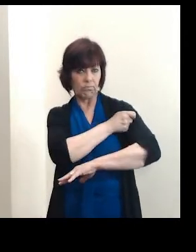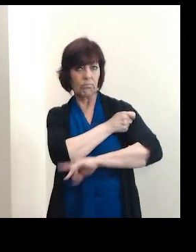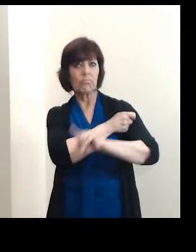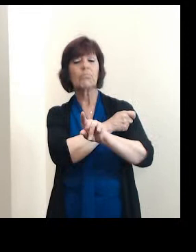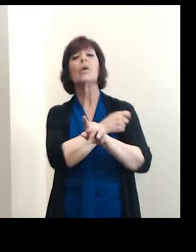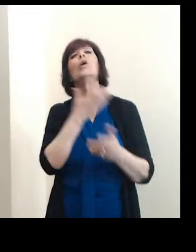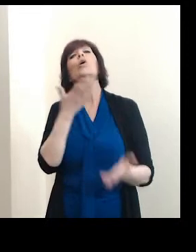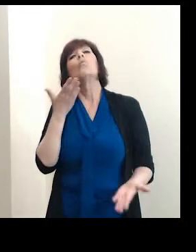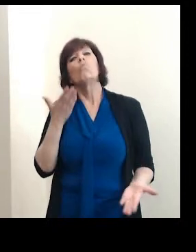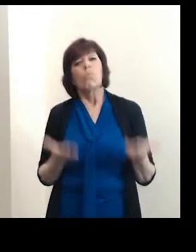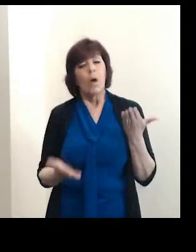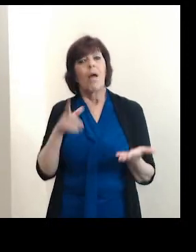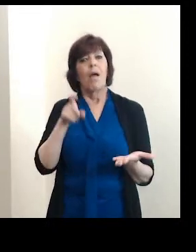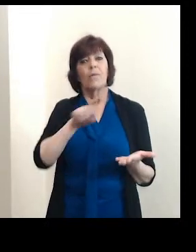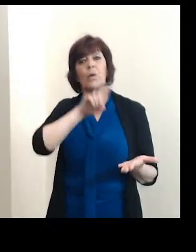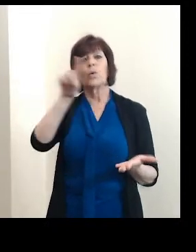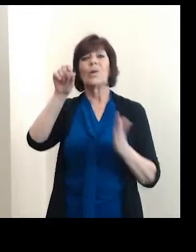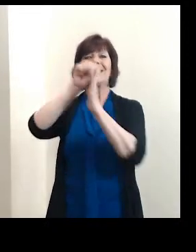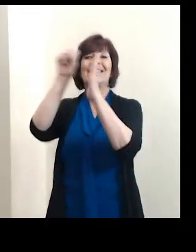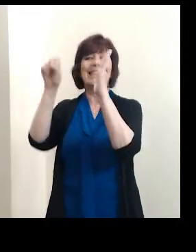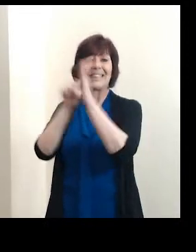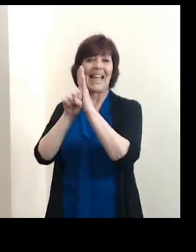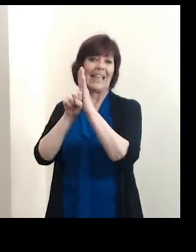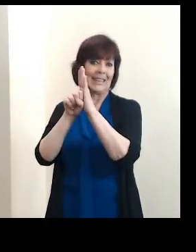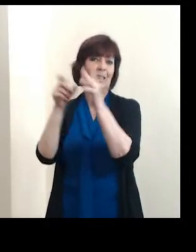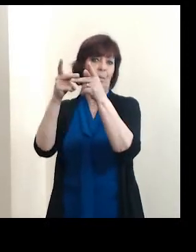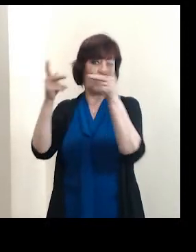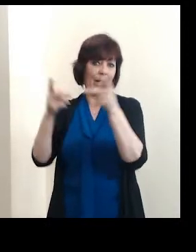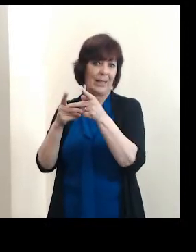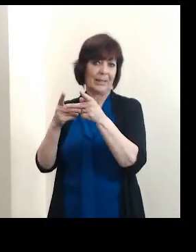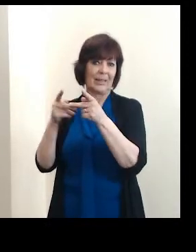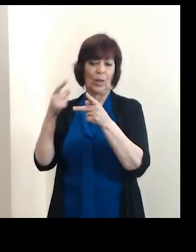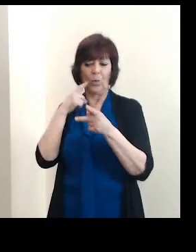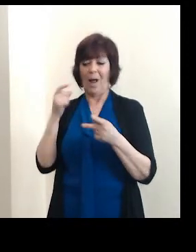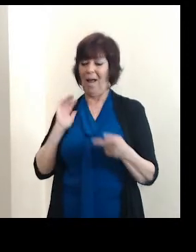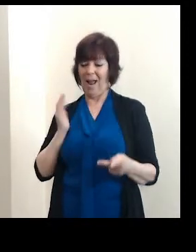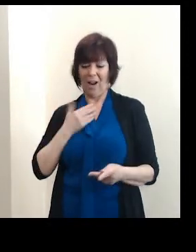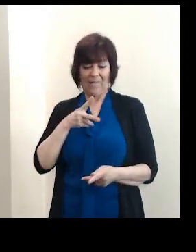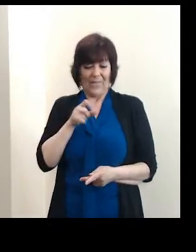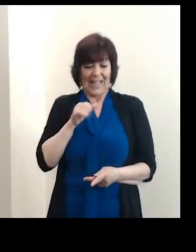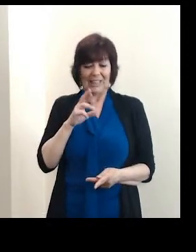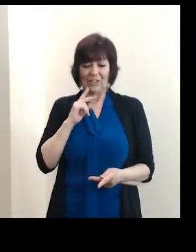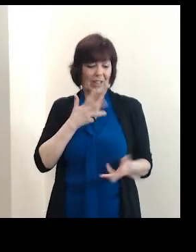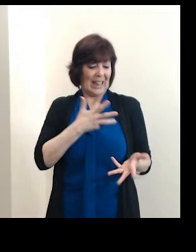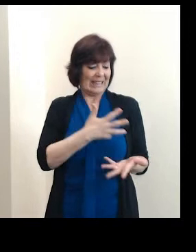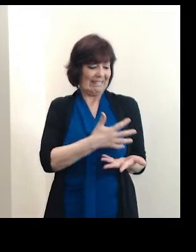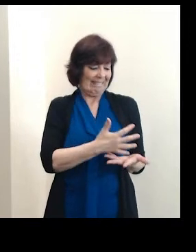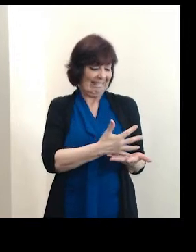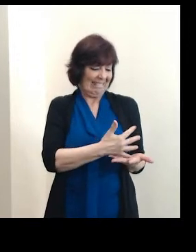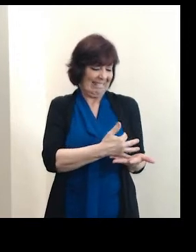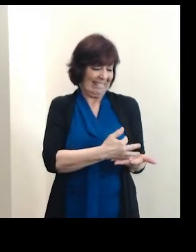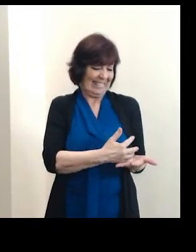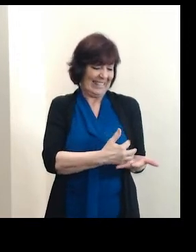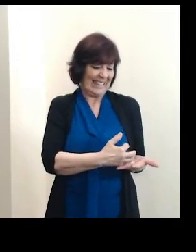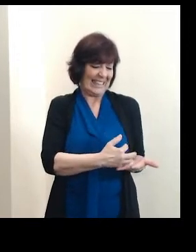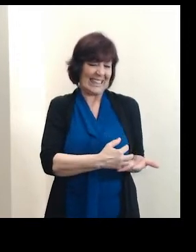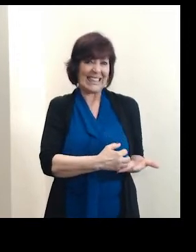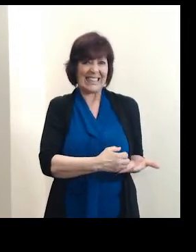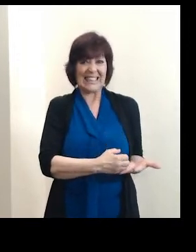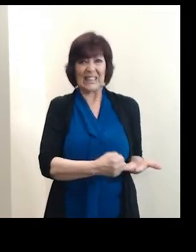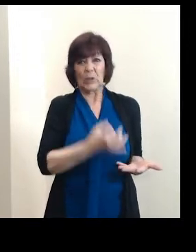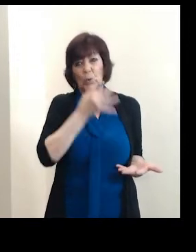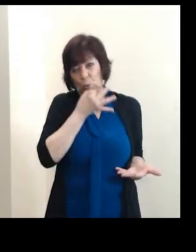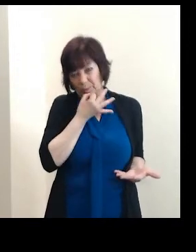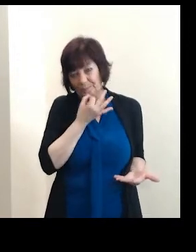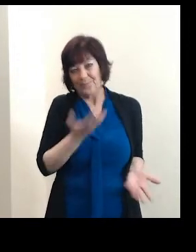all likelihood going to have to go to a state site. We're just finishing up the Pfizer doses that we had remaining from last week. We expect to run out of those in the next